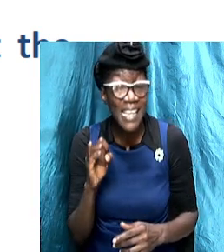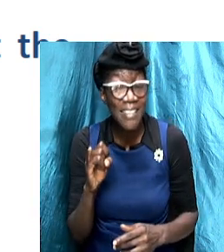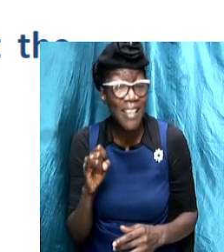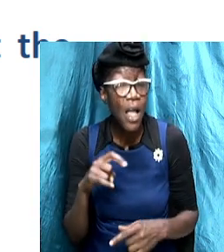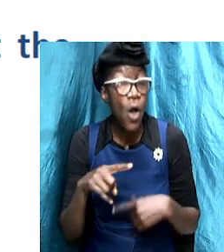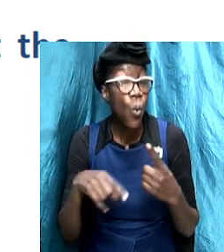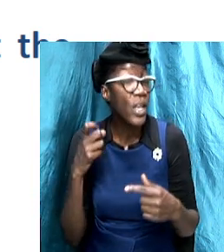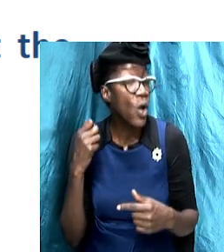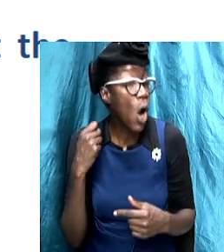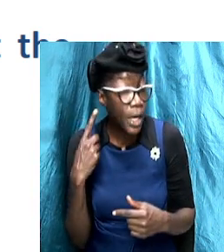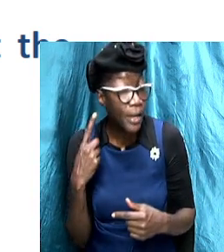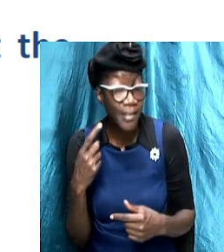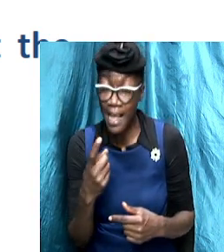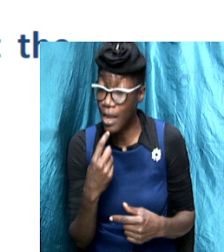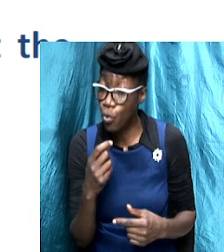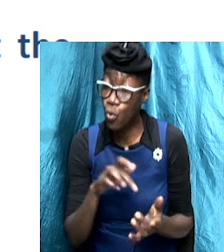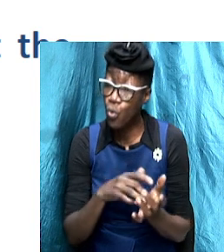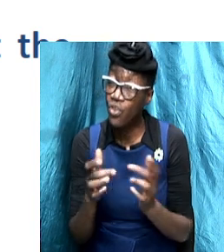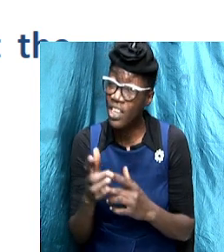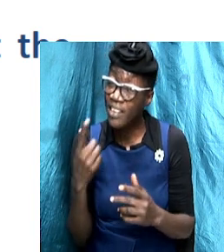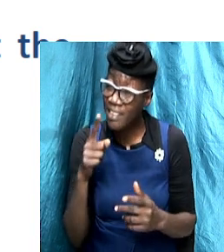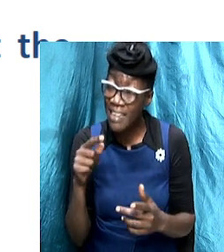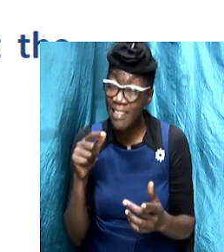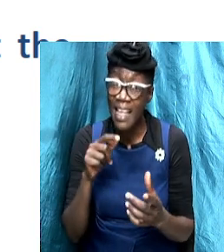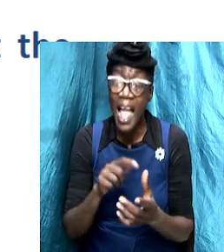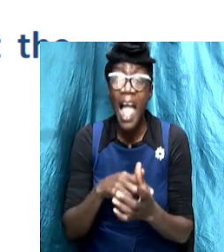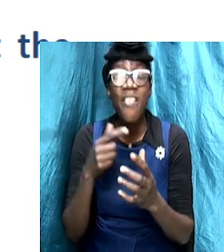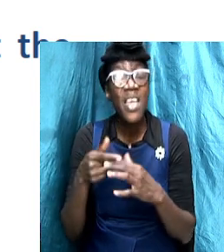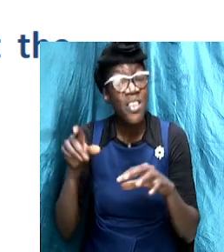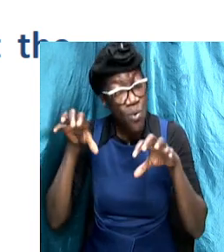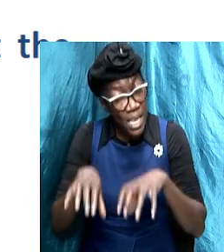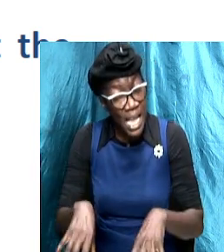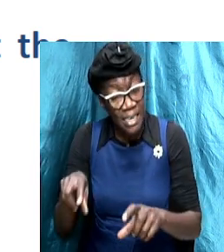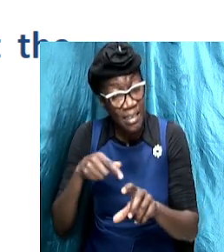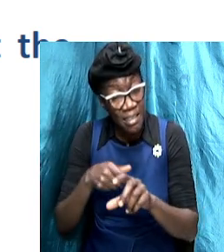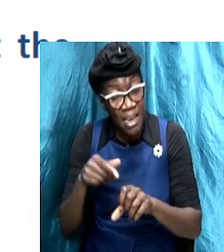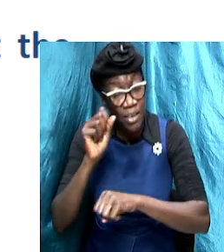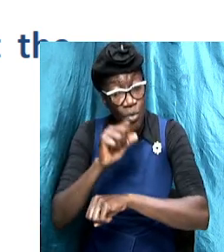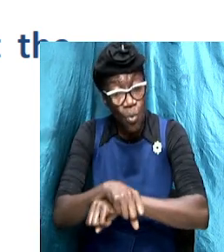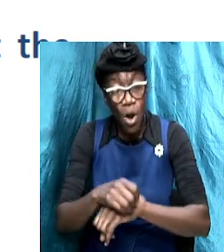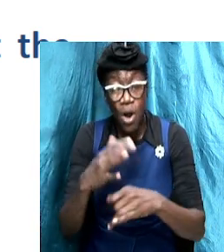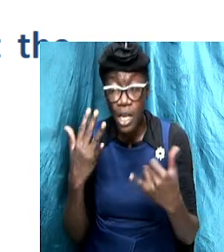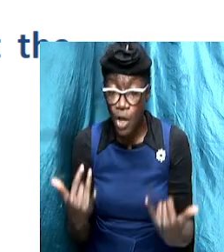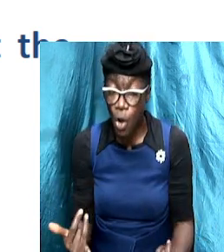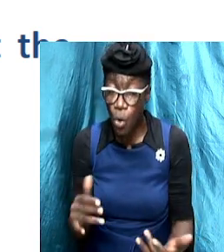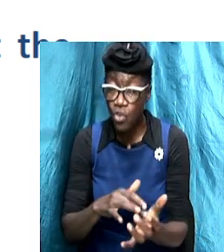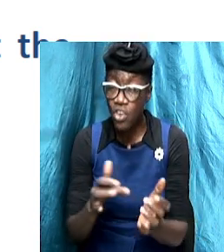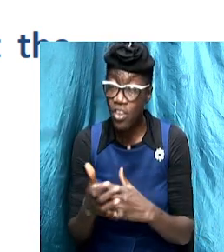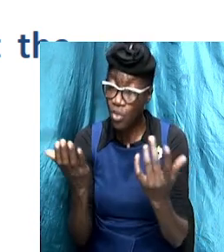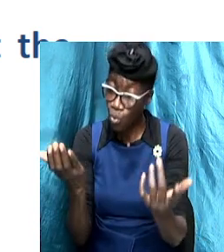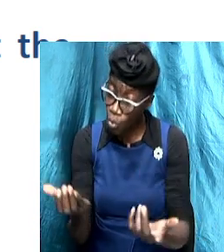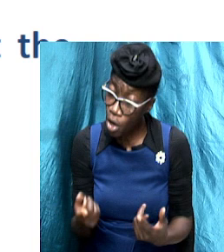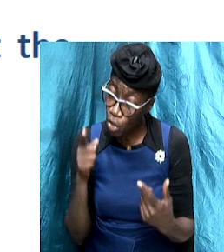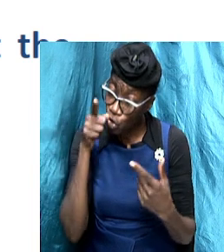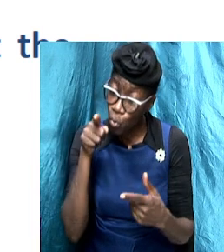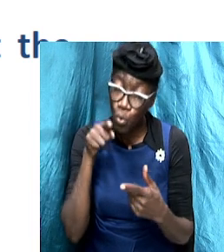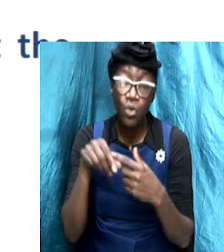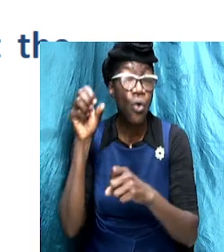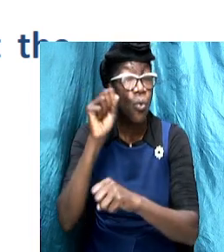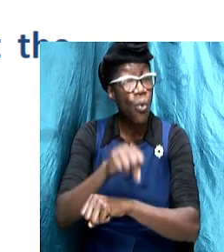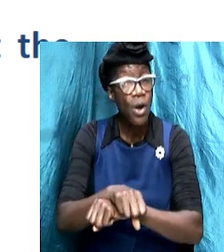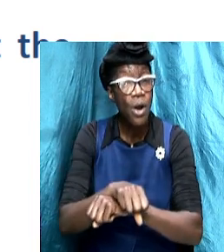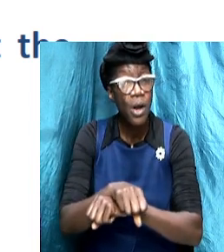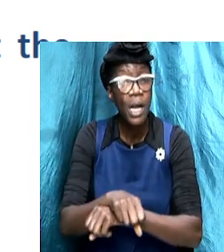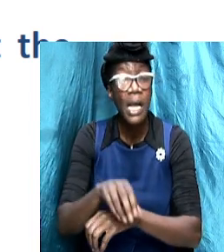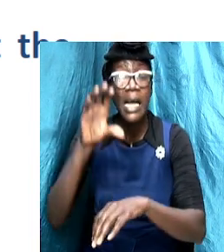is, then you can begin to operate in how he wants you to operate. So the church in Matthew chapter